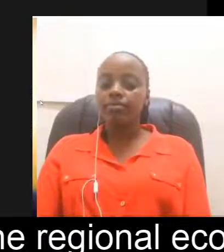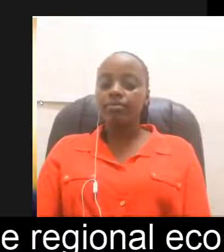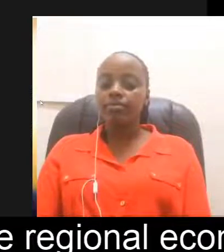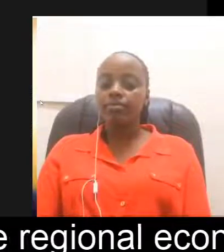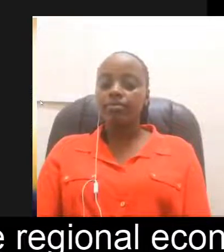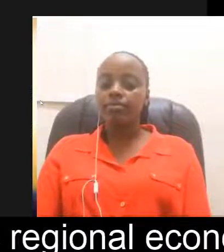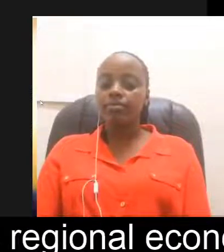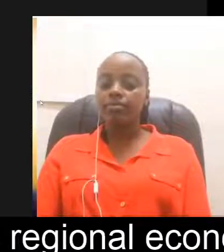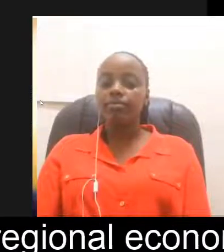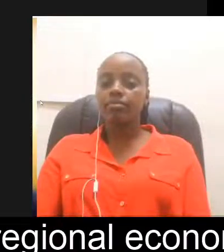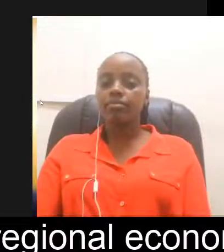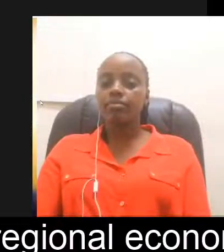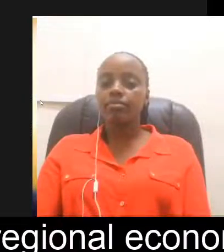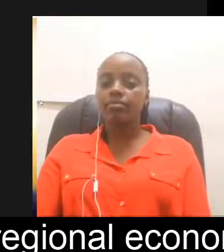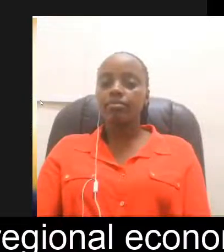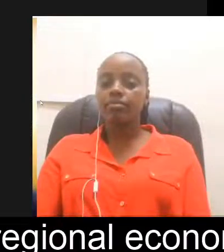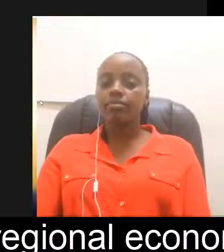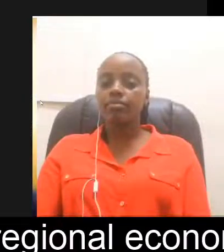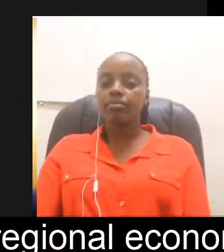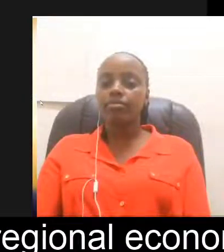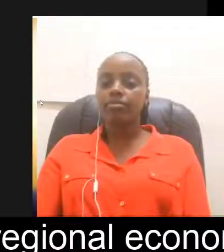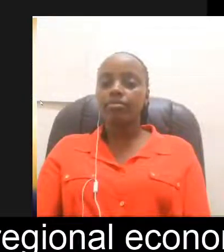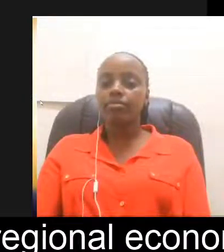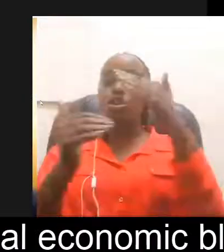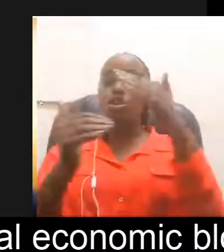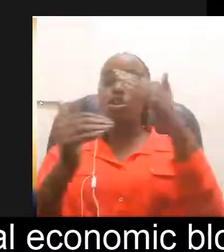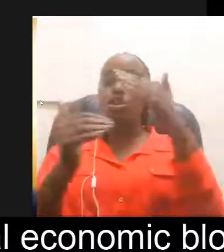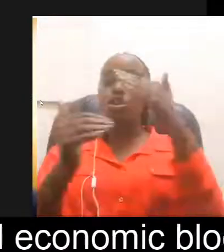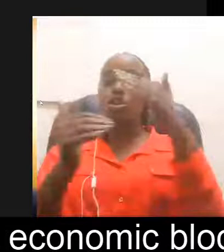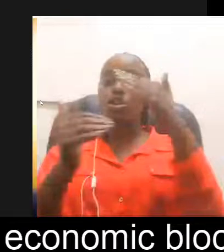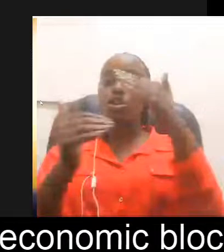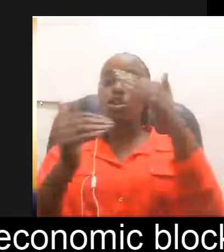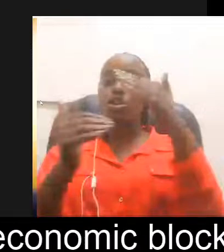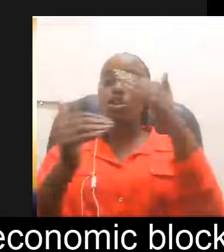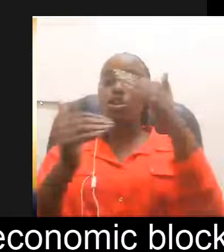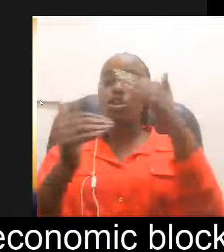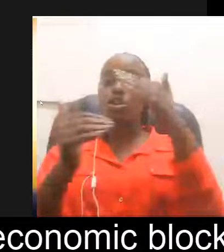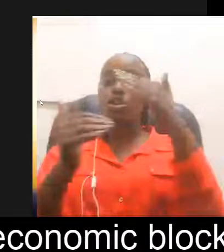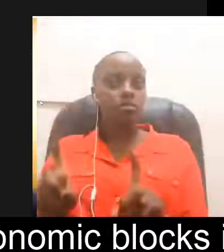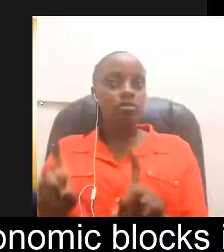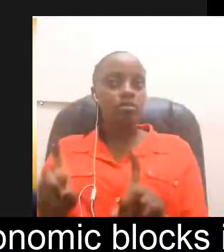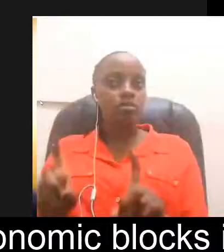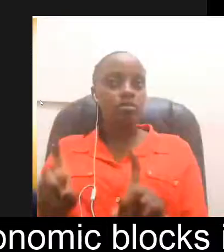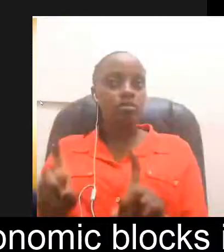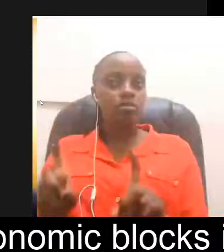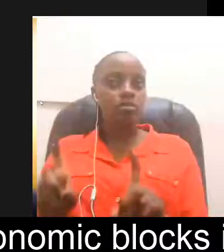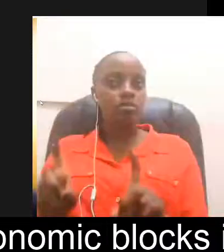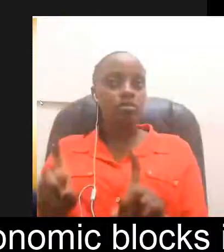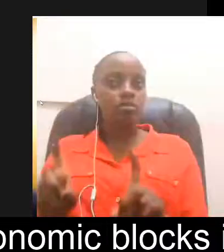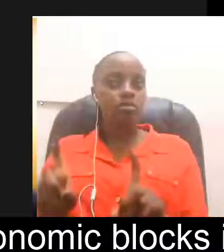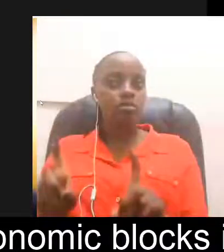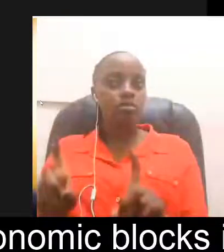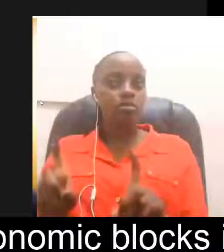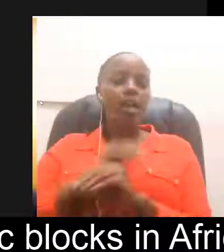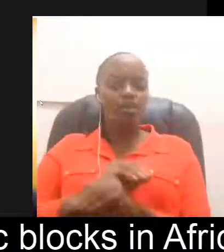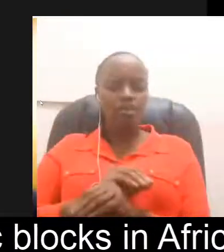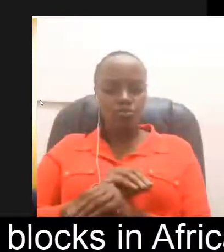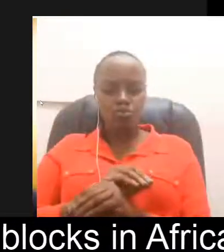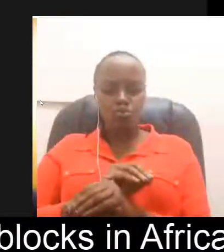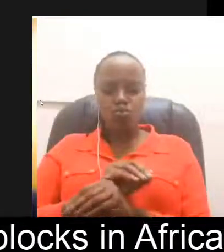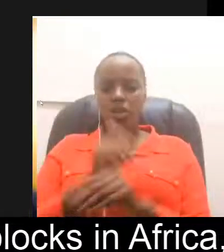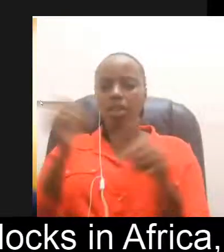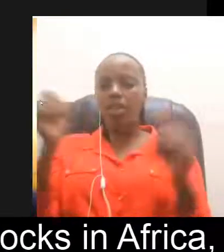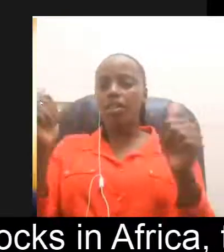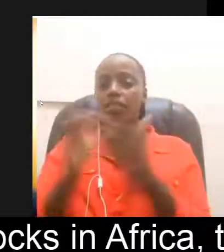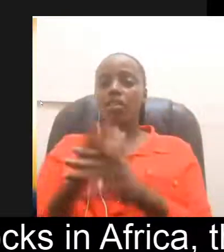Okay, good morning, all of you. Can you hear me? Yes, we can hear you loud and clear, Team. Good